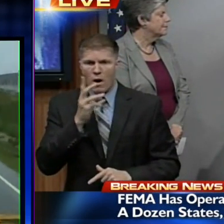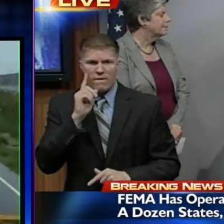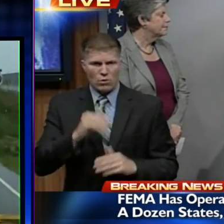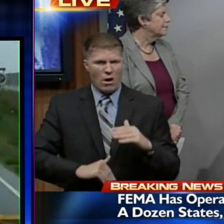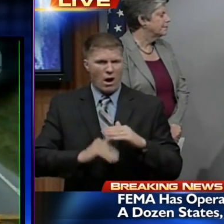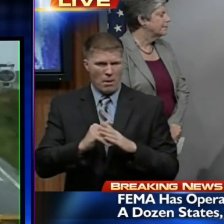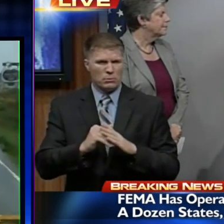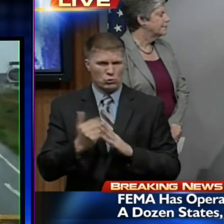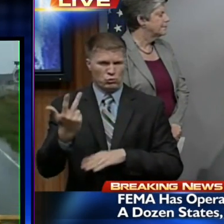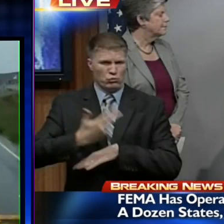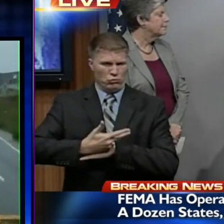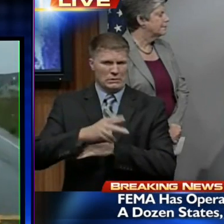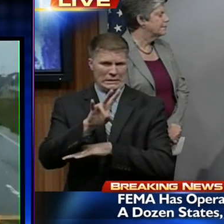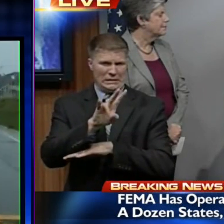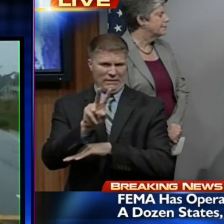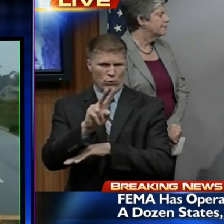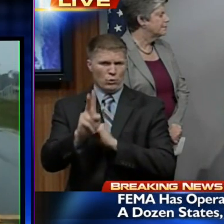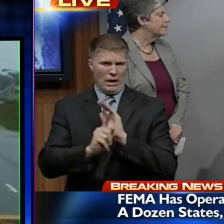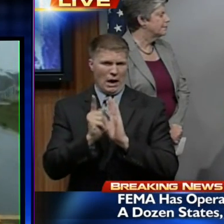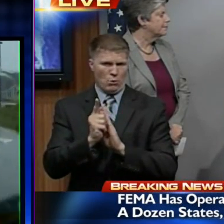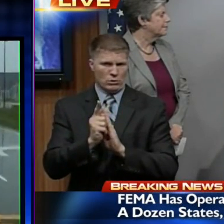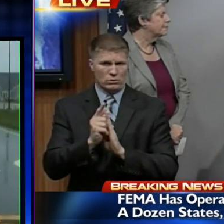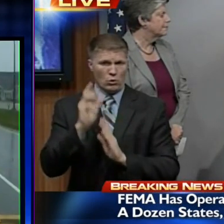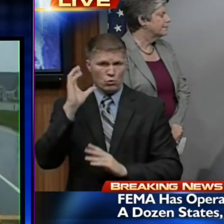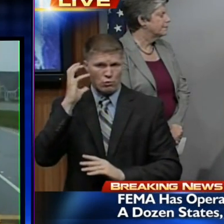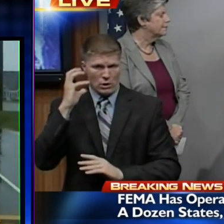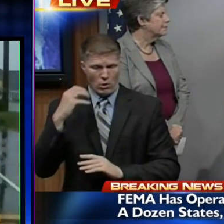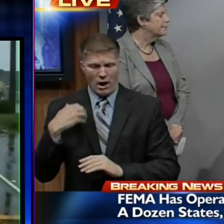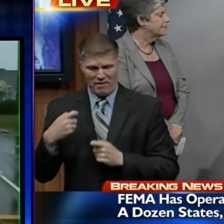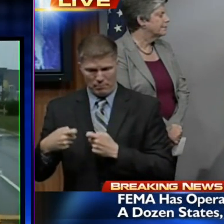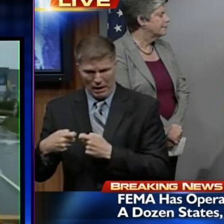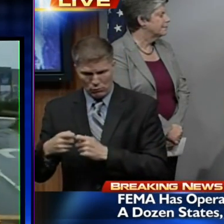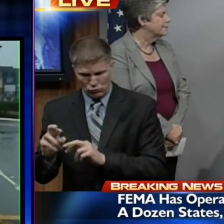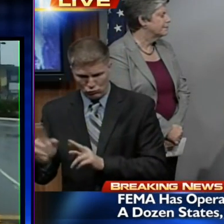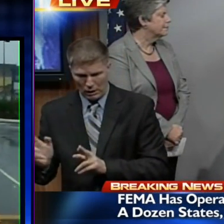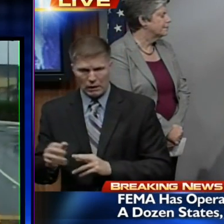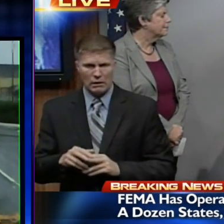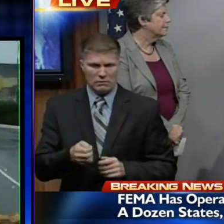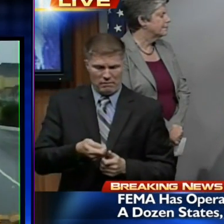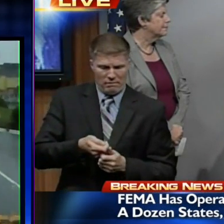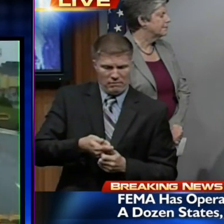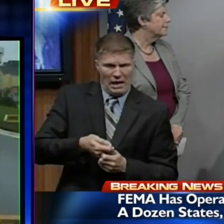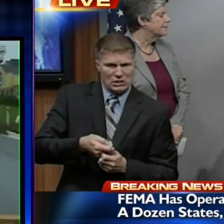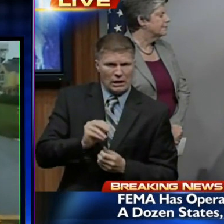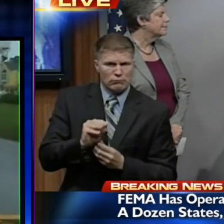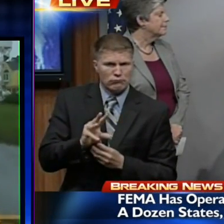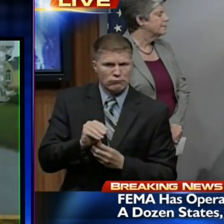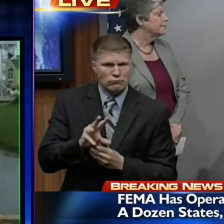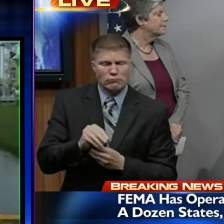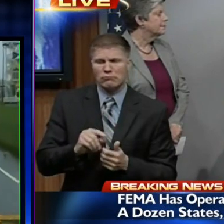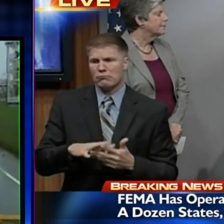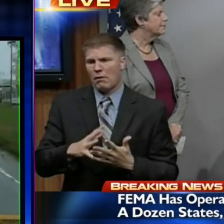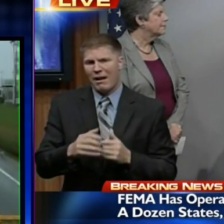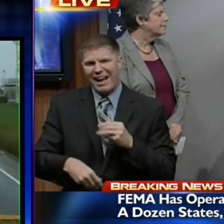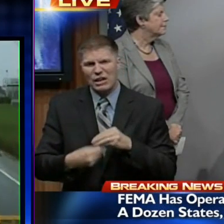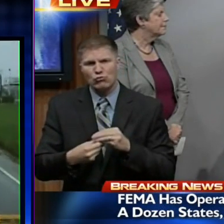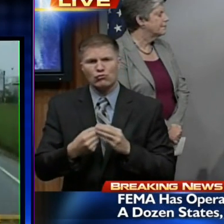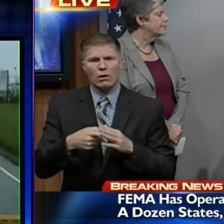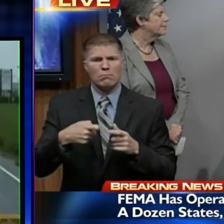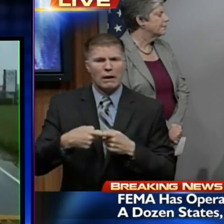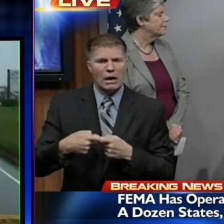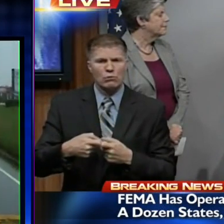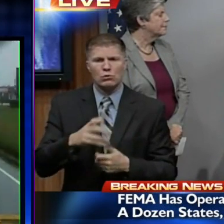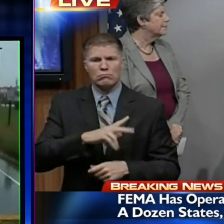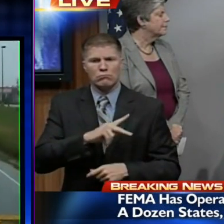hours, radios, that are battery operated, flashlights, lots of extra batteries, your personal